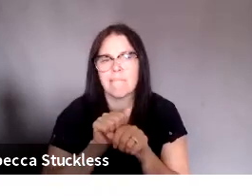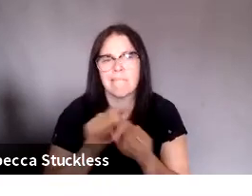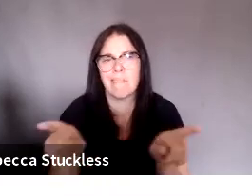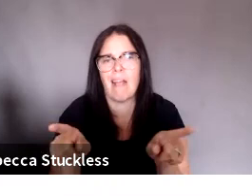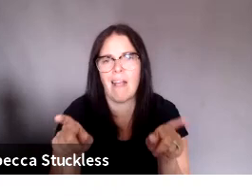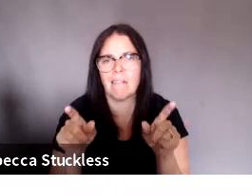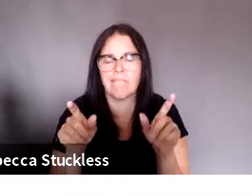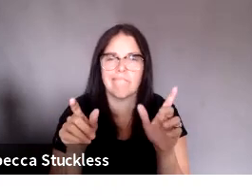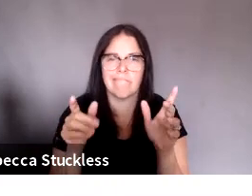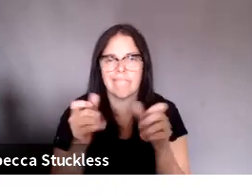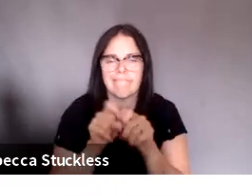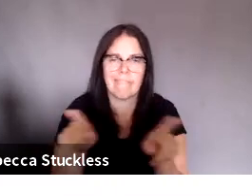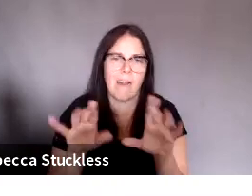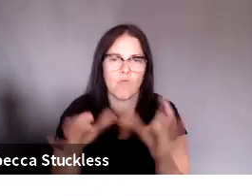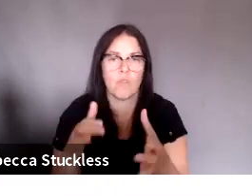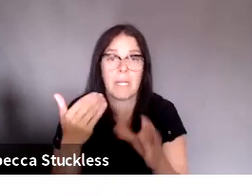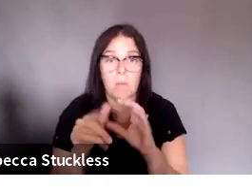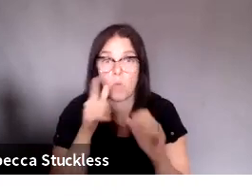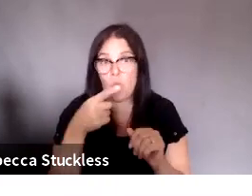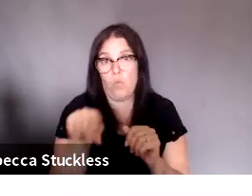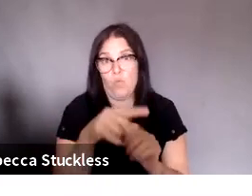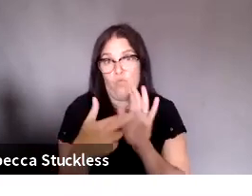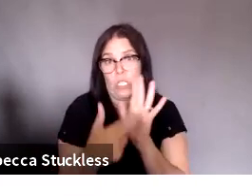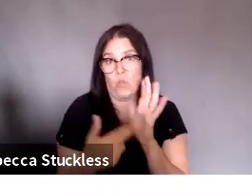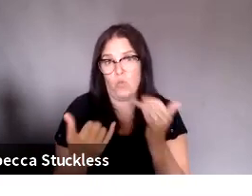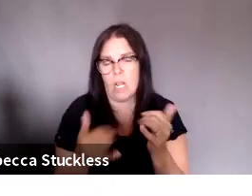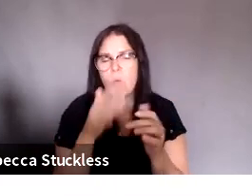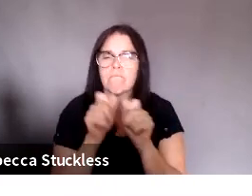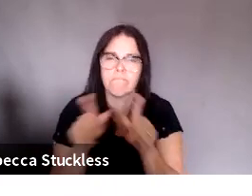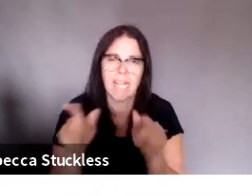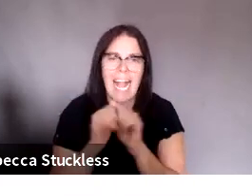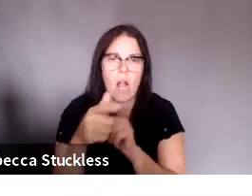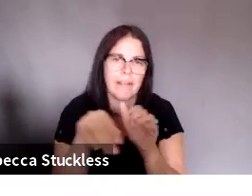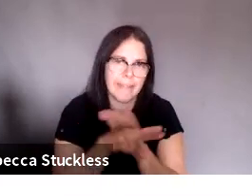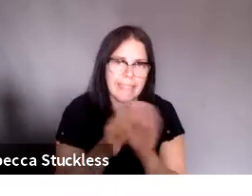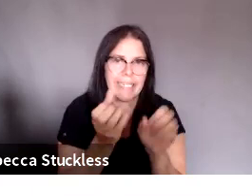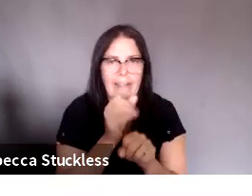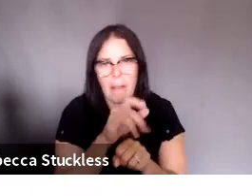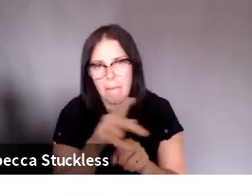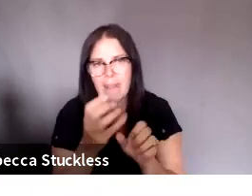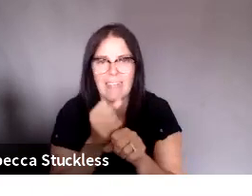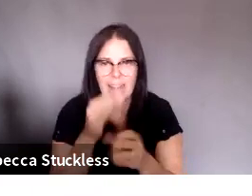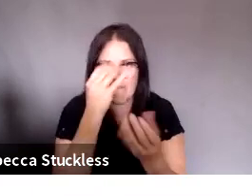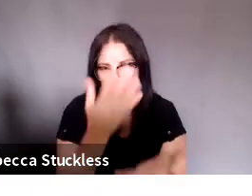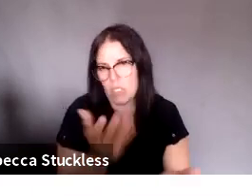sort of a group email to all the people who are registered with the information about how to access it.